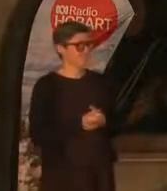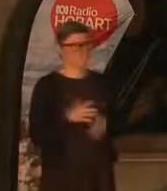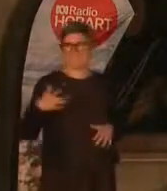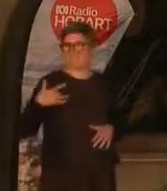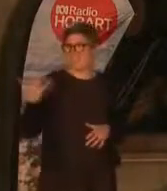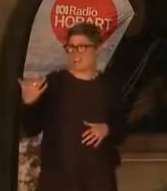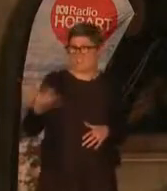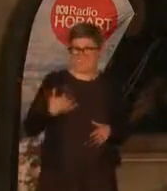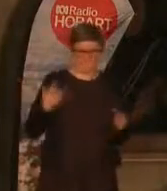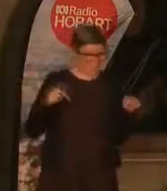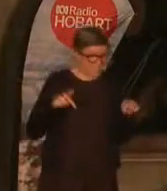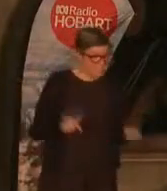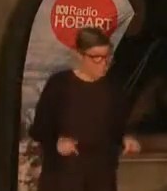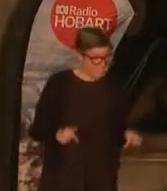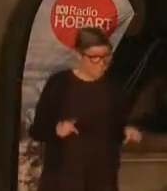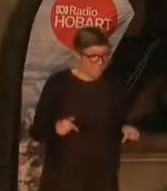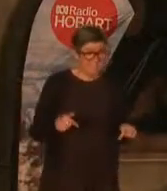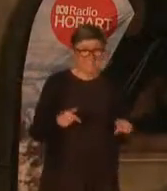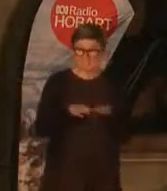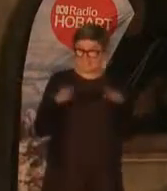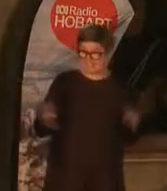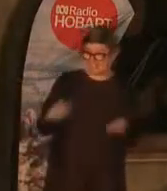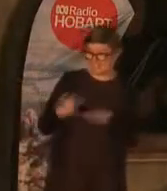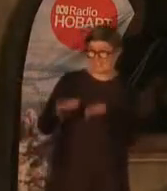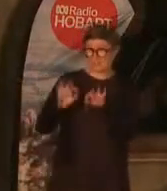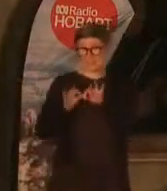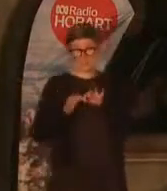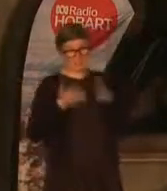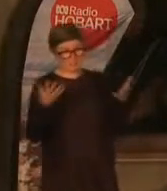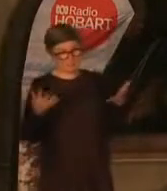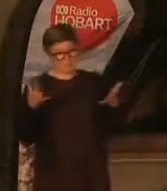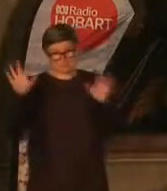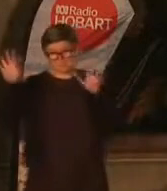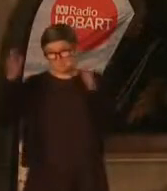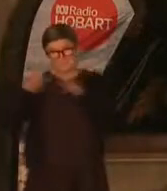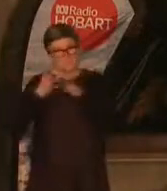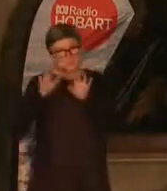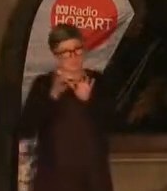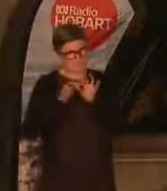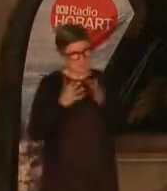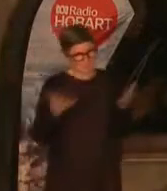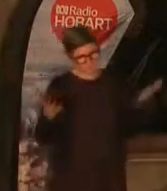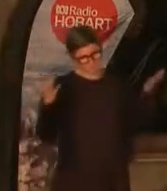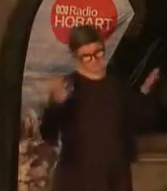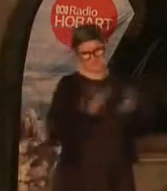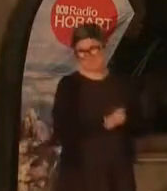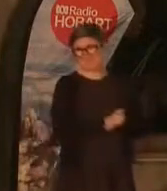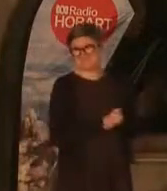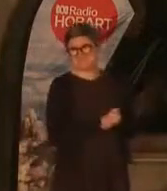Live, in person, on stage, and interpreted. So a round of applause for our interpreters.